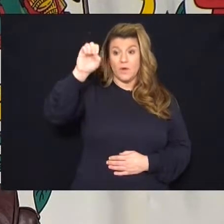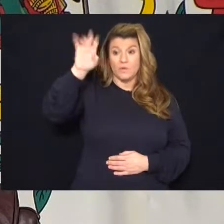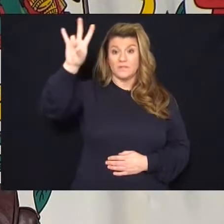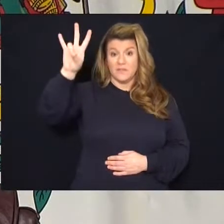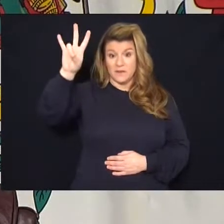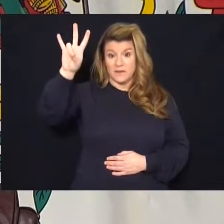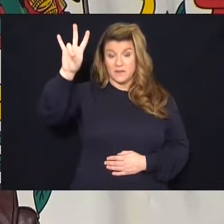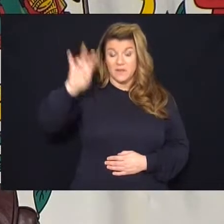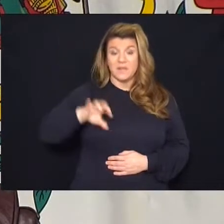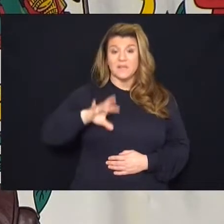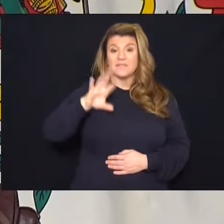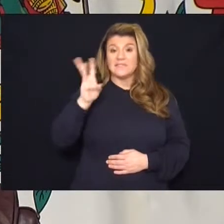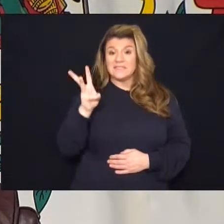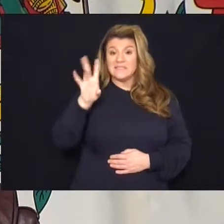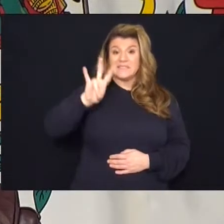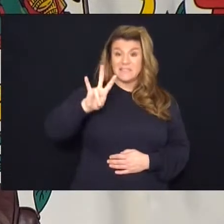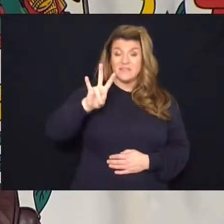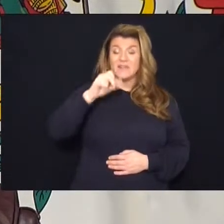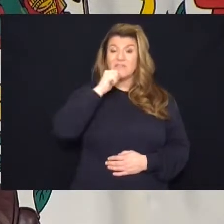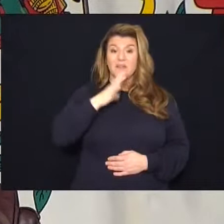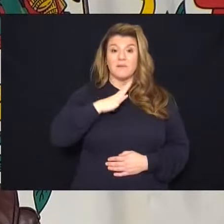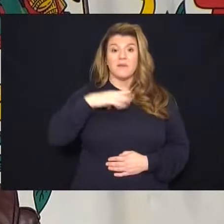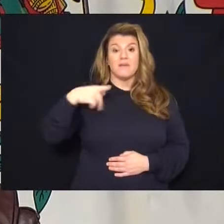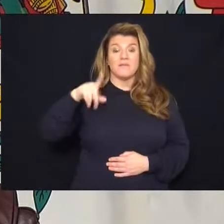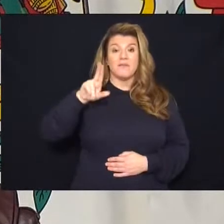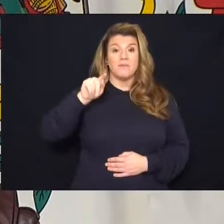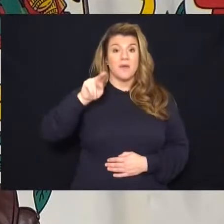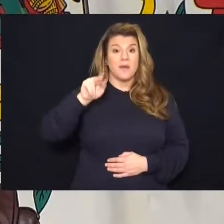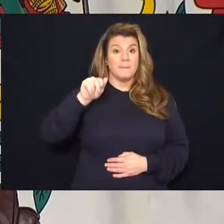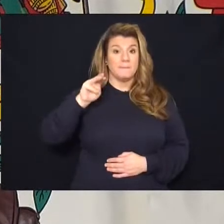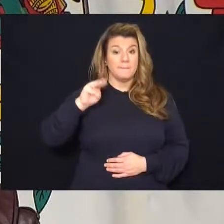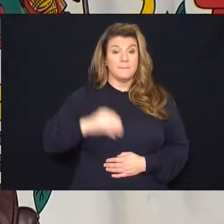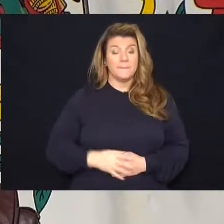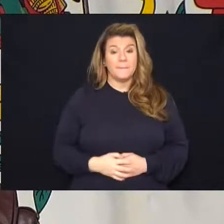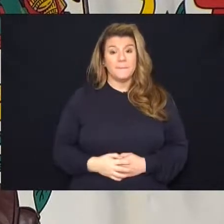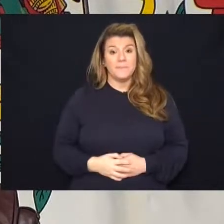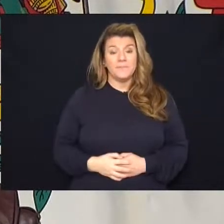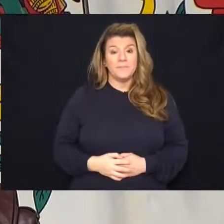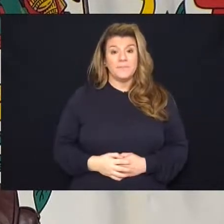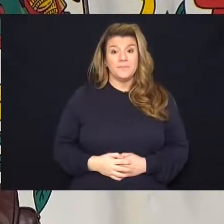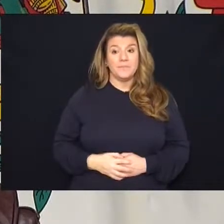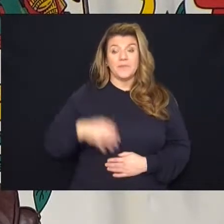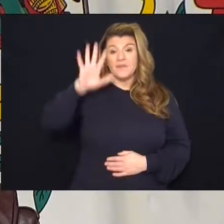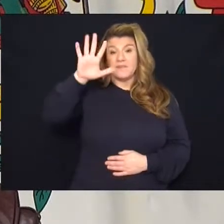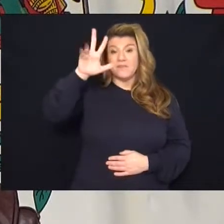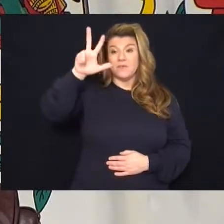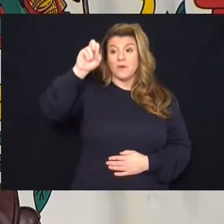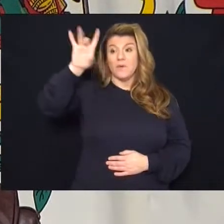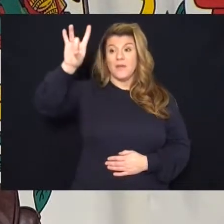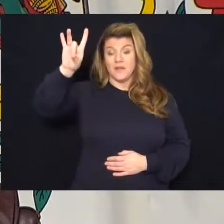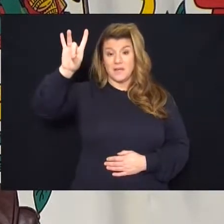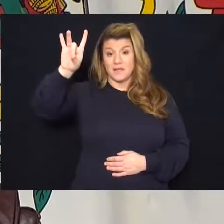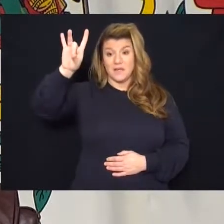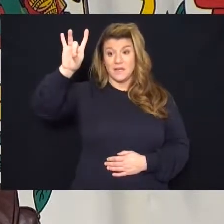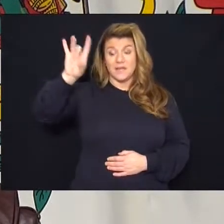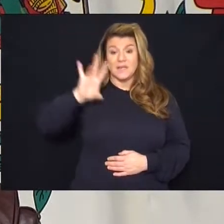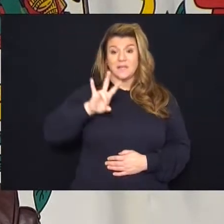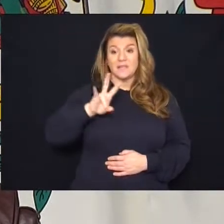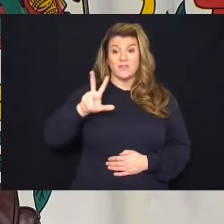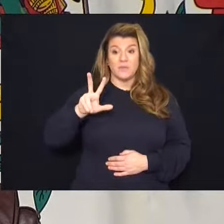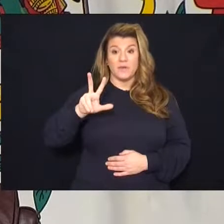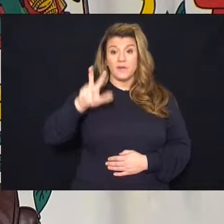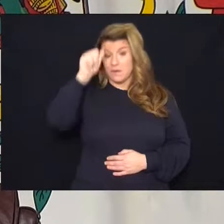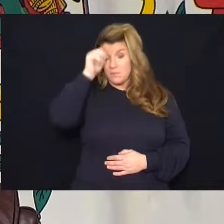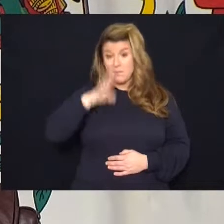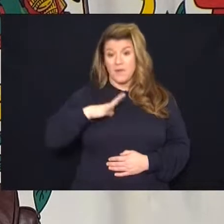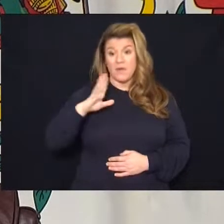5,307th death, a 67-year-old female from Putnam County. The 5,308th death, a 73-year-old